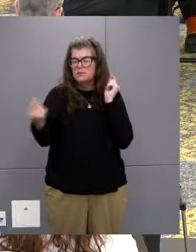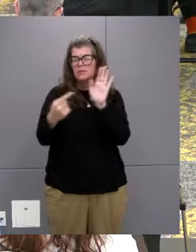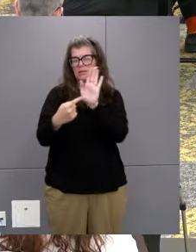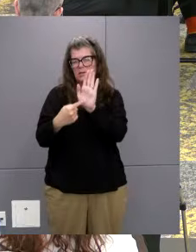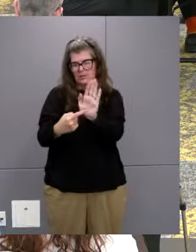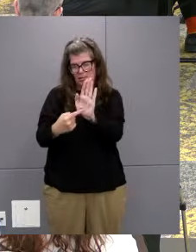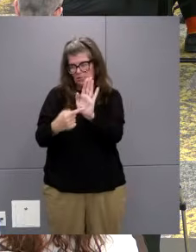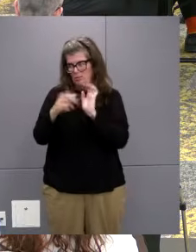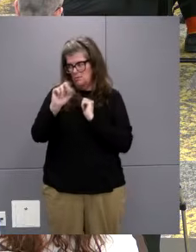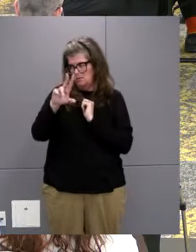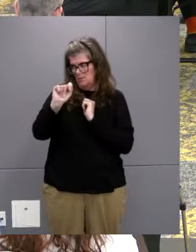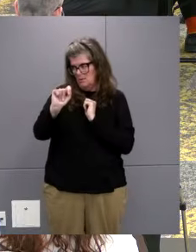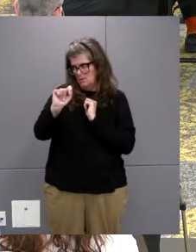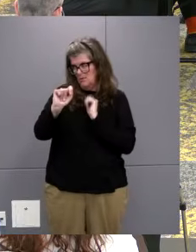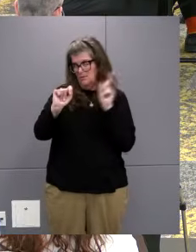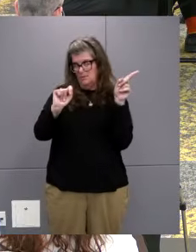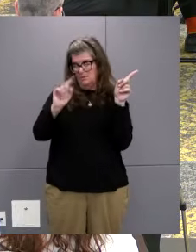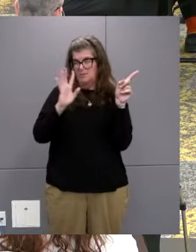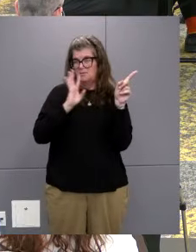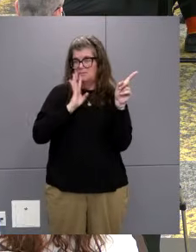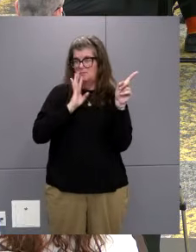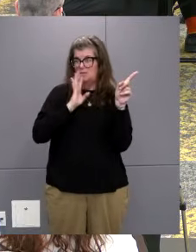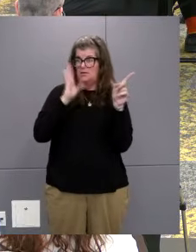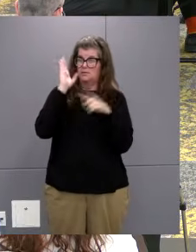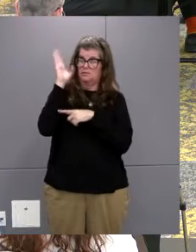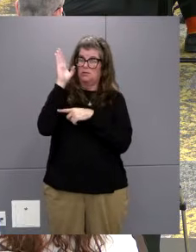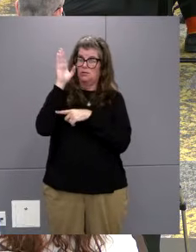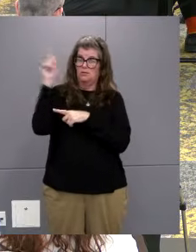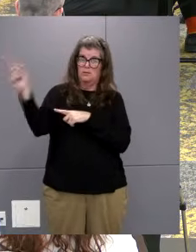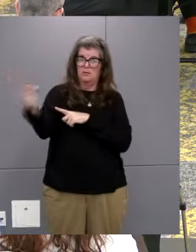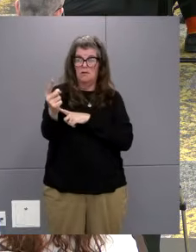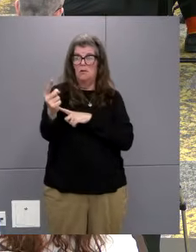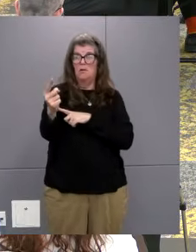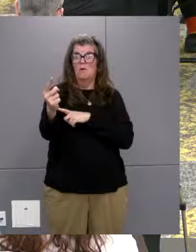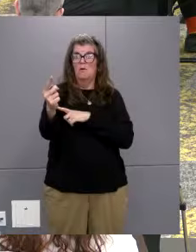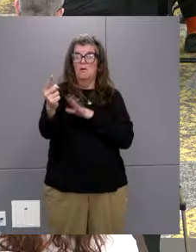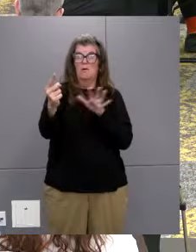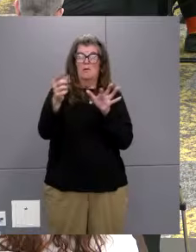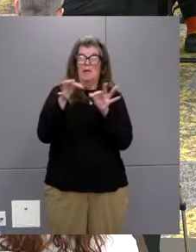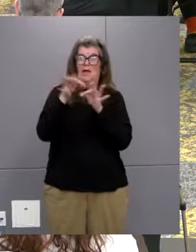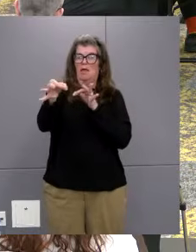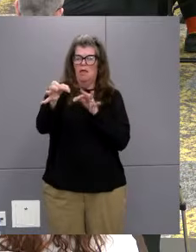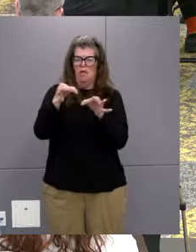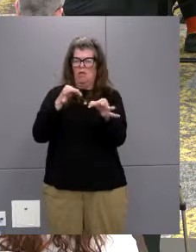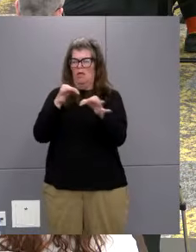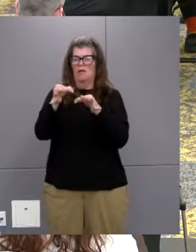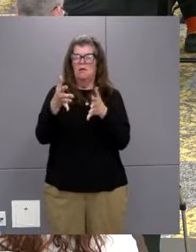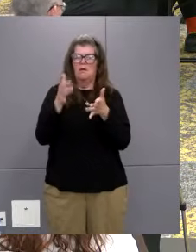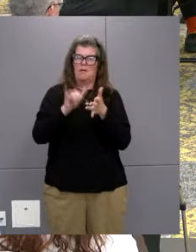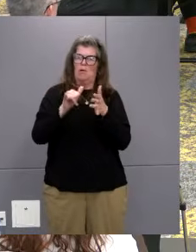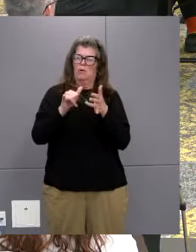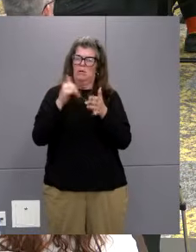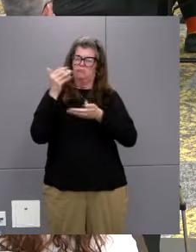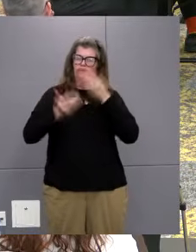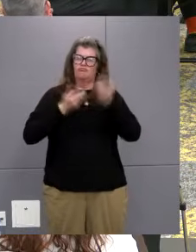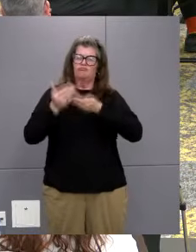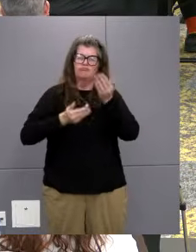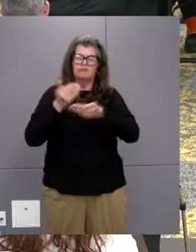Art's example of a speaker out of order is one that would be just handled in the ordinary course, probably